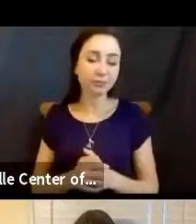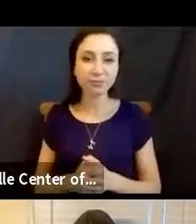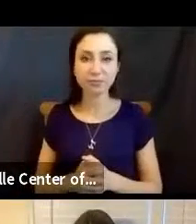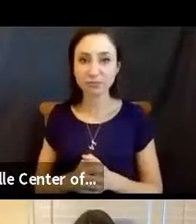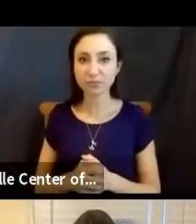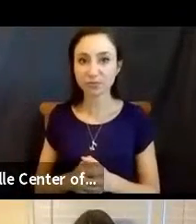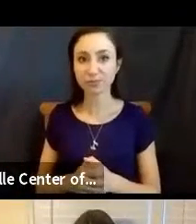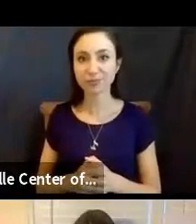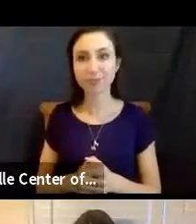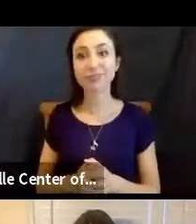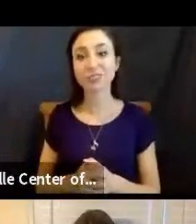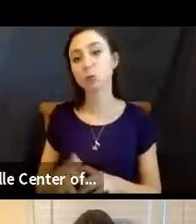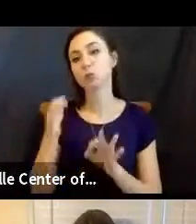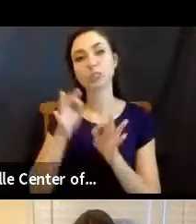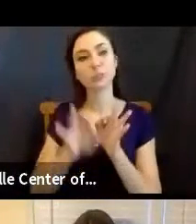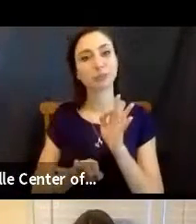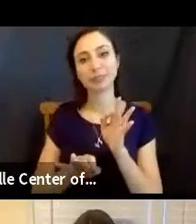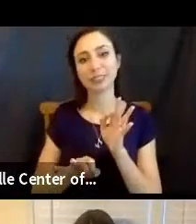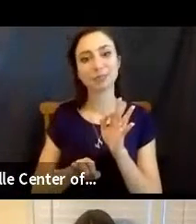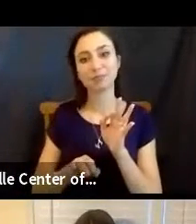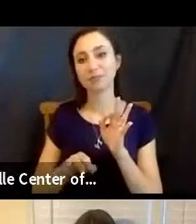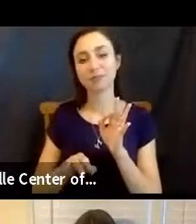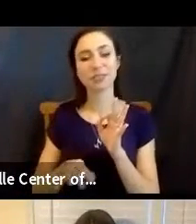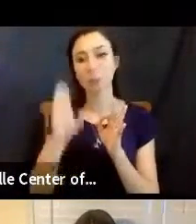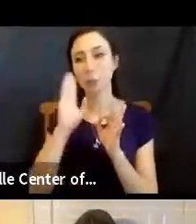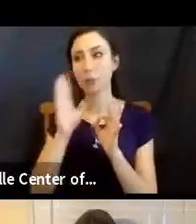we're just simply going to